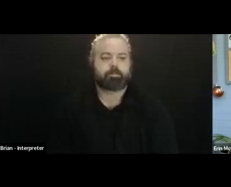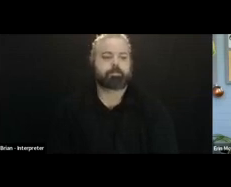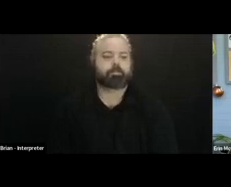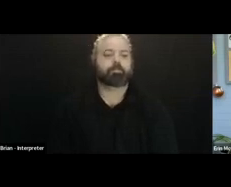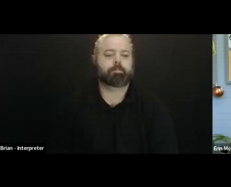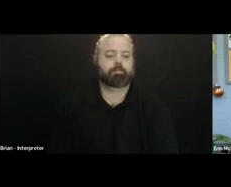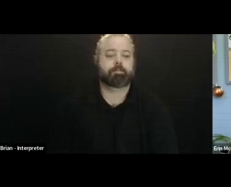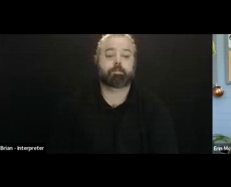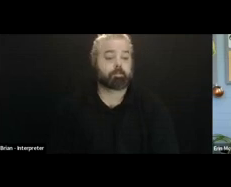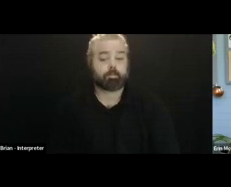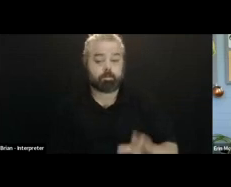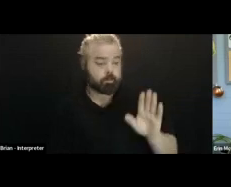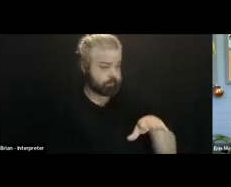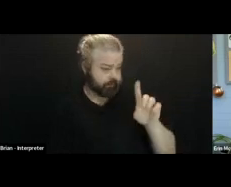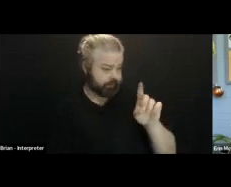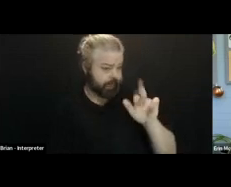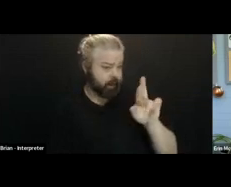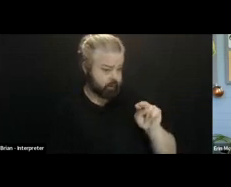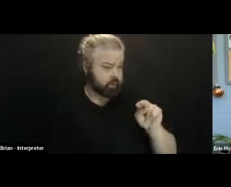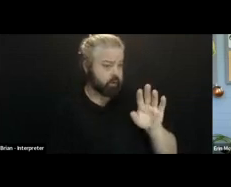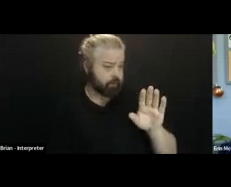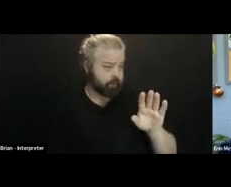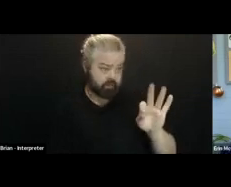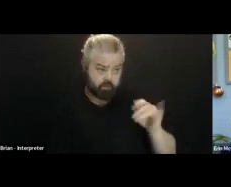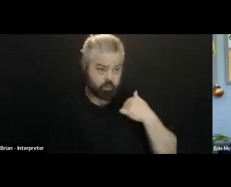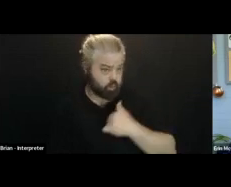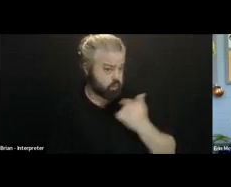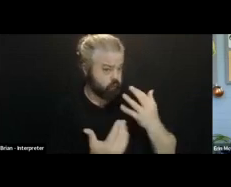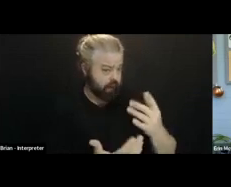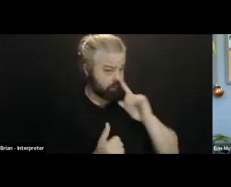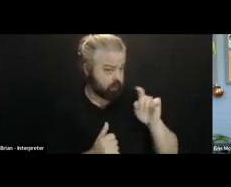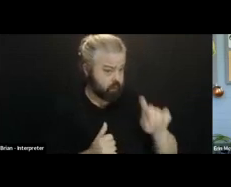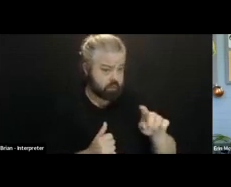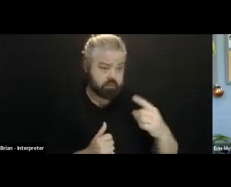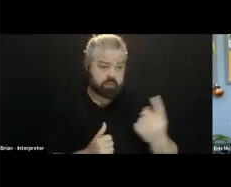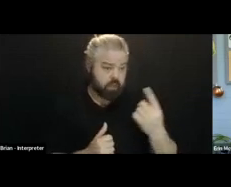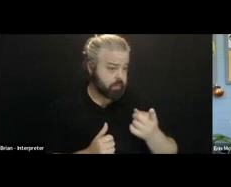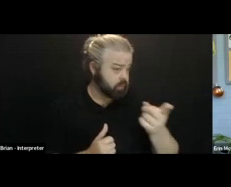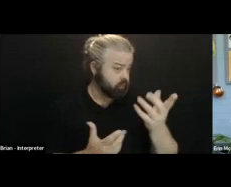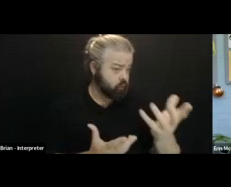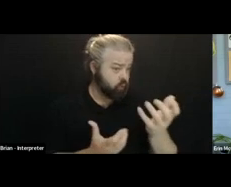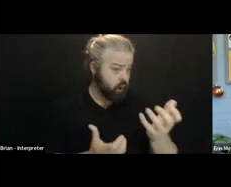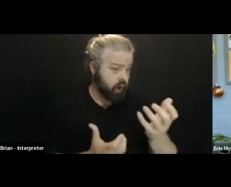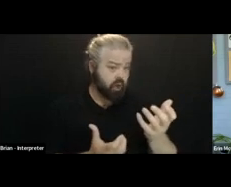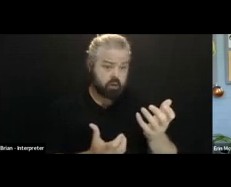Well, Darren, if we're waiting for some questions, was there anything that you would want folks to